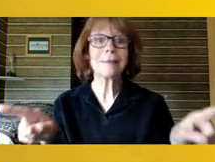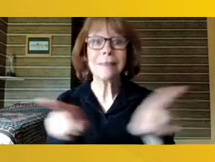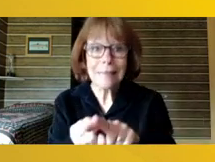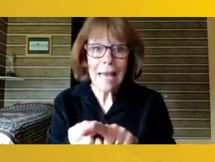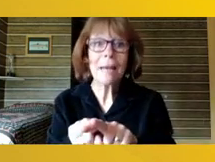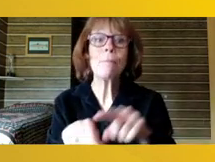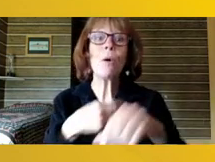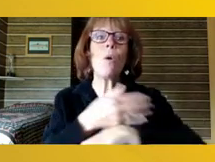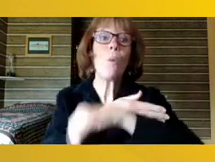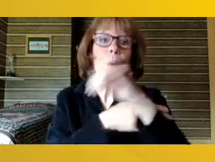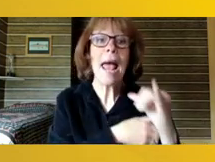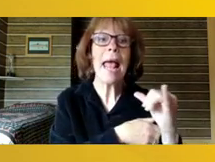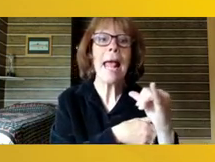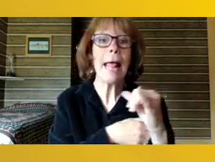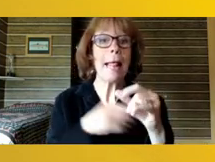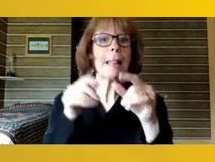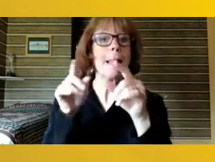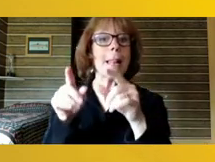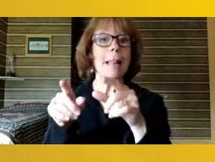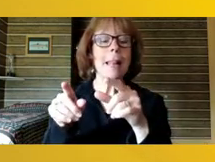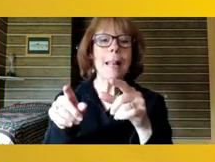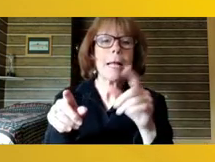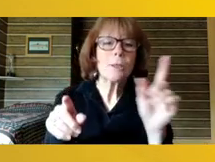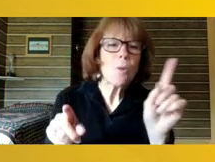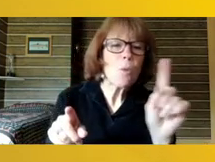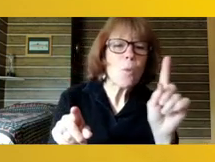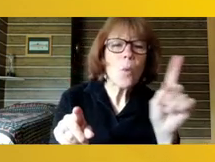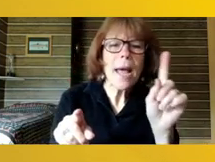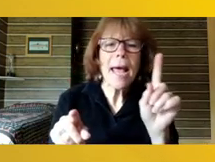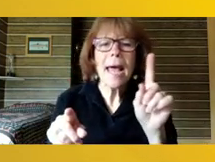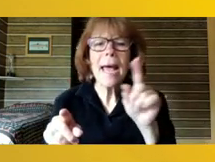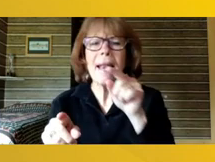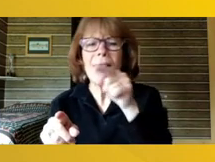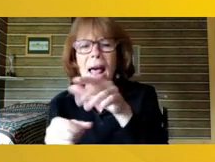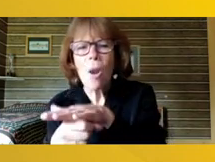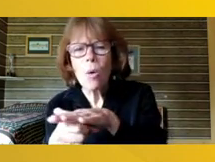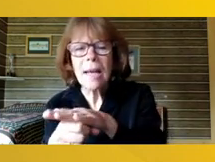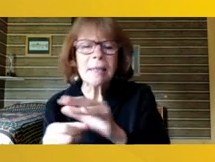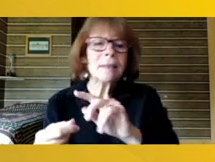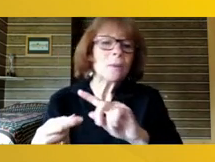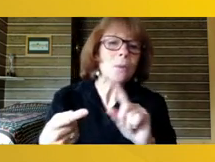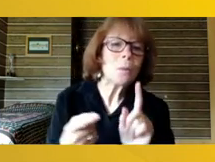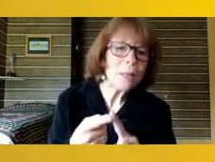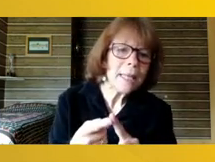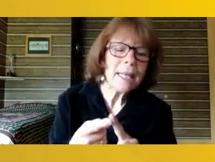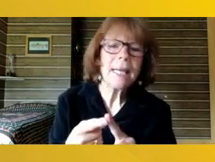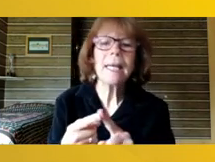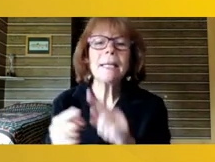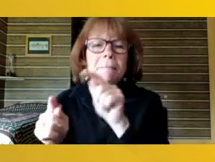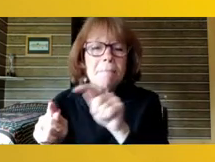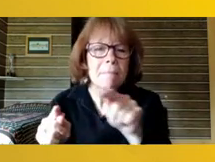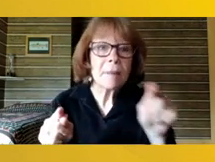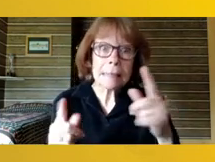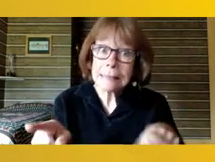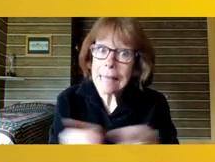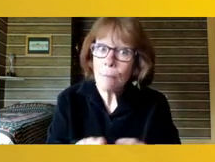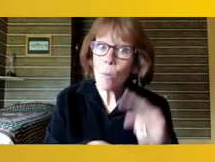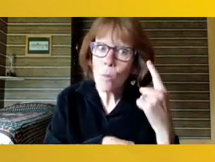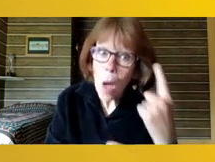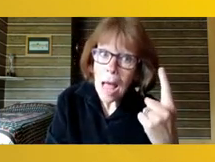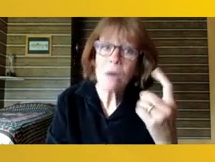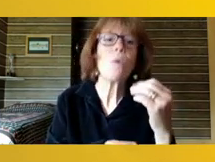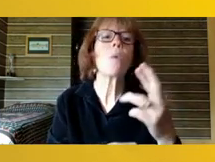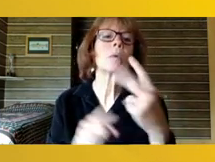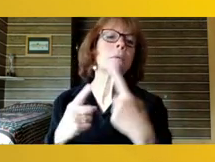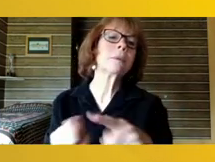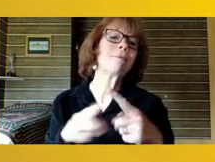information about when and where those whales are at different times. So look at these six whale flukes, try to figure out if any of